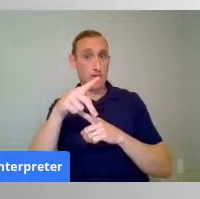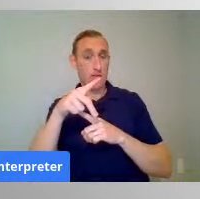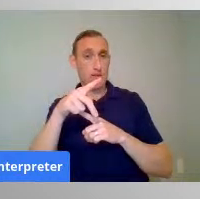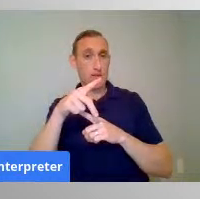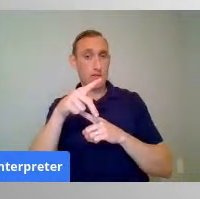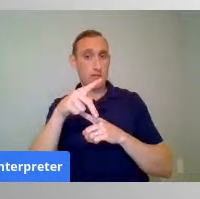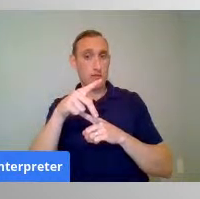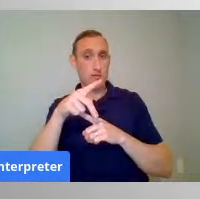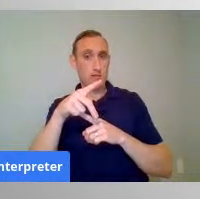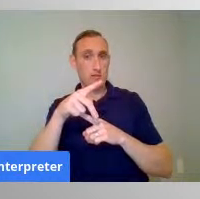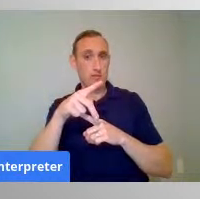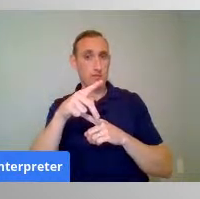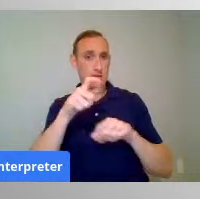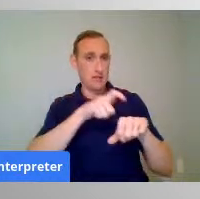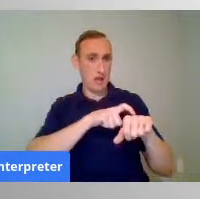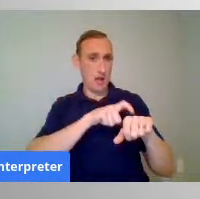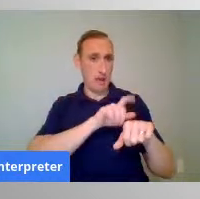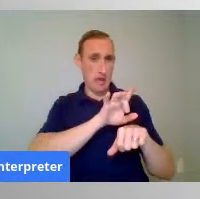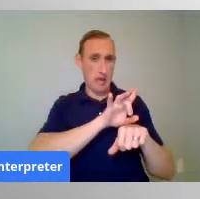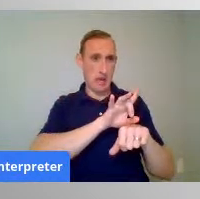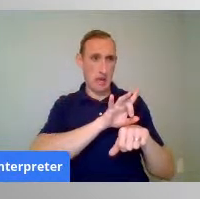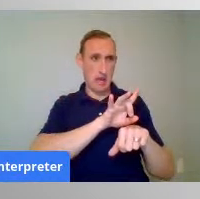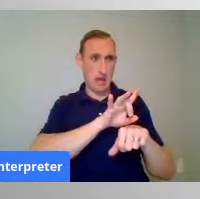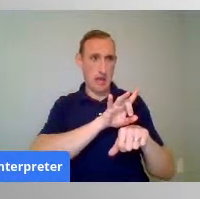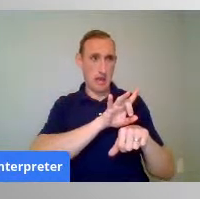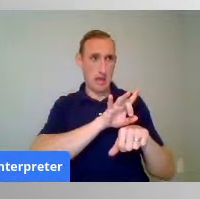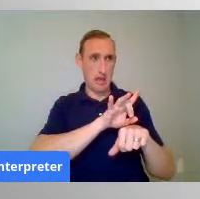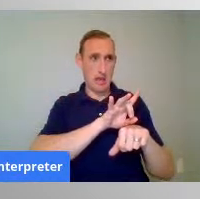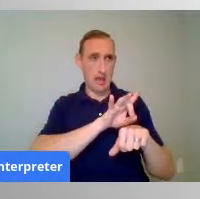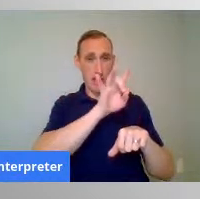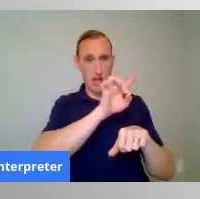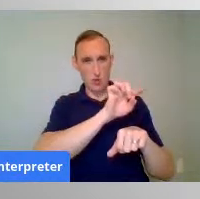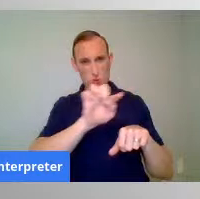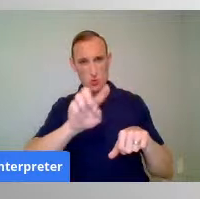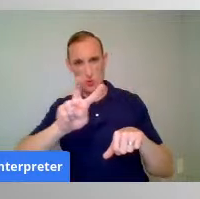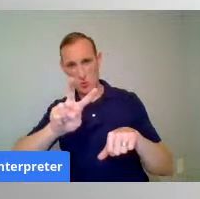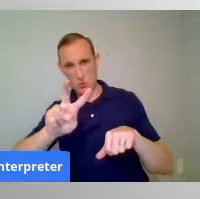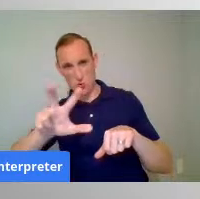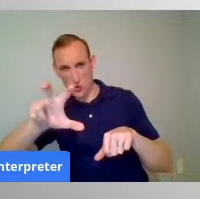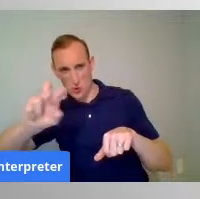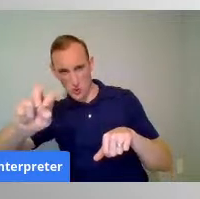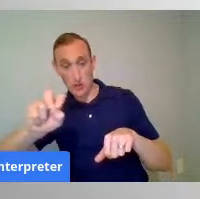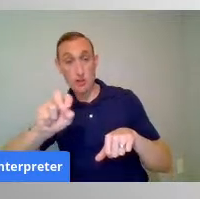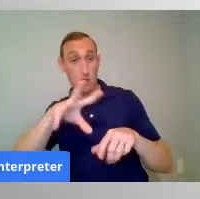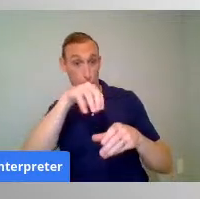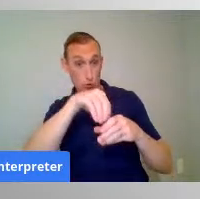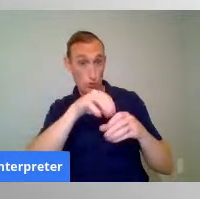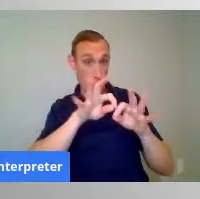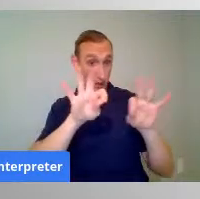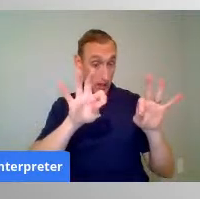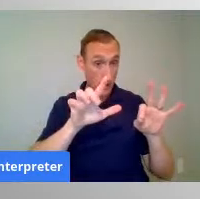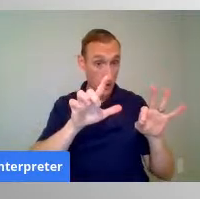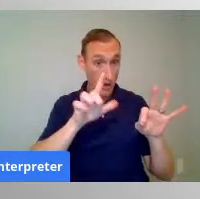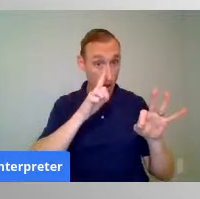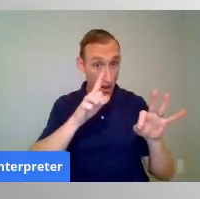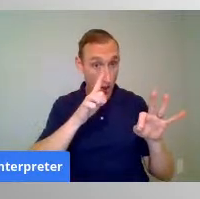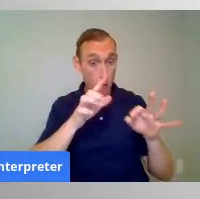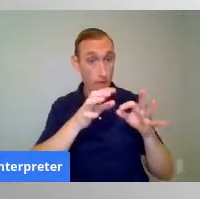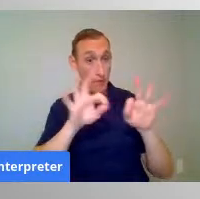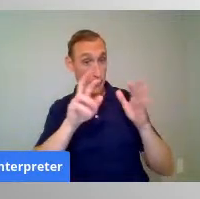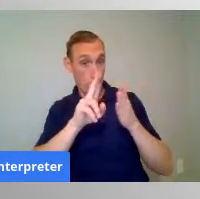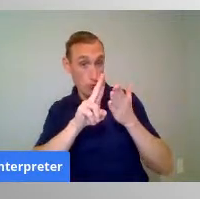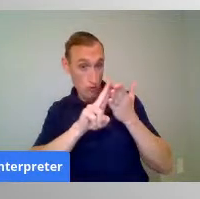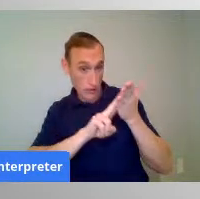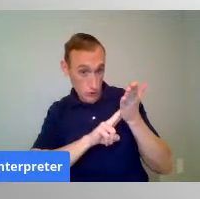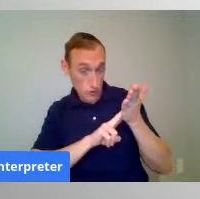think 2:30 or 3 o'clock p.m. that had free lunch, free registration. There was no fee associated with it,